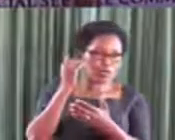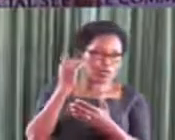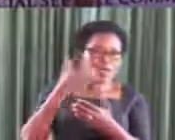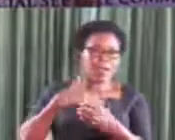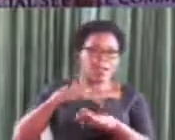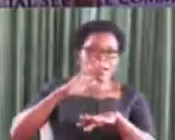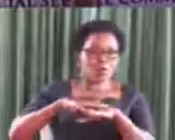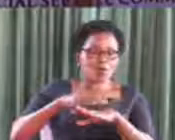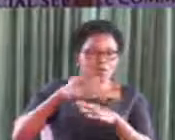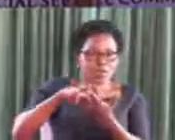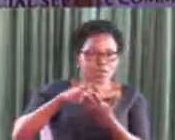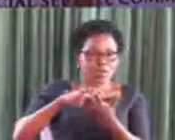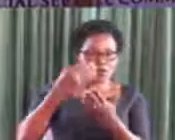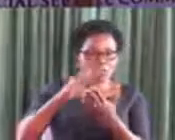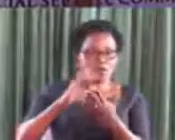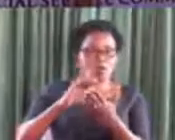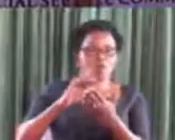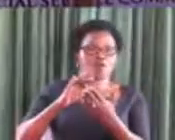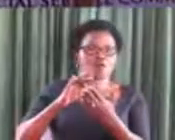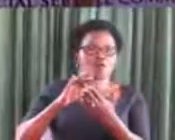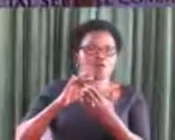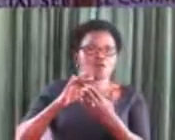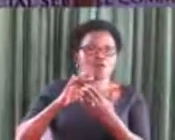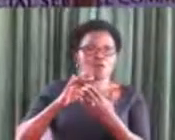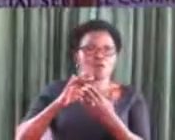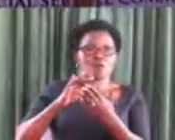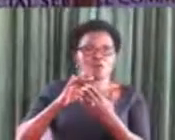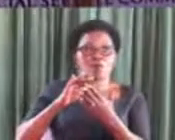of systemic